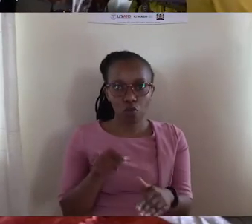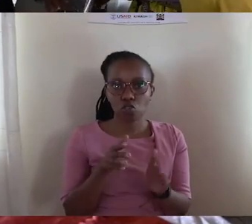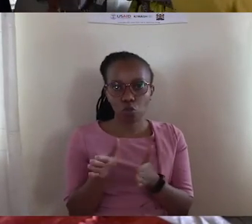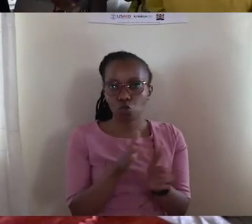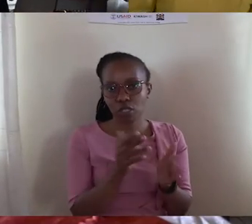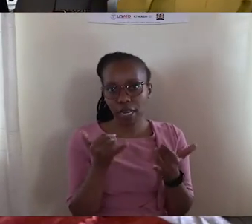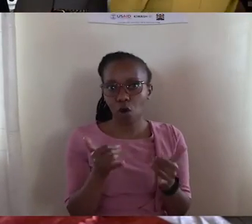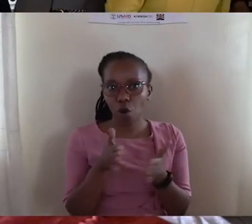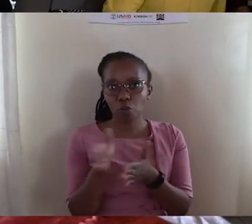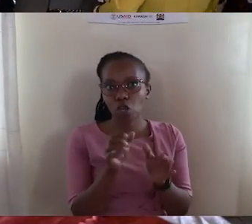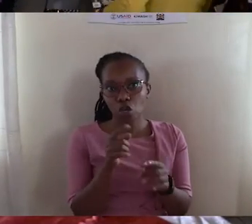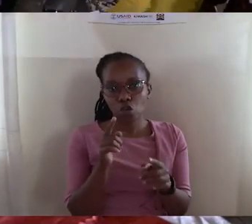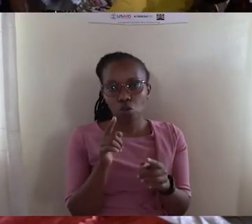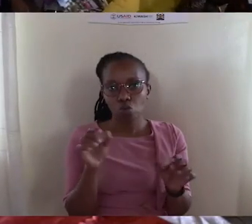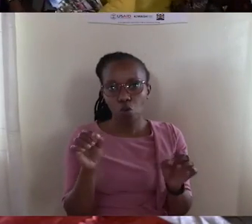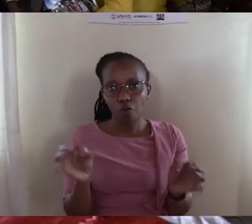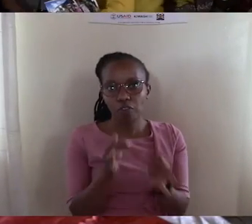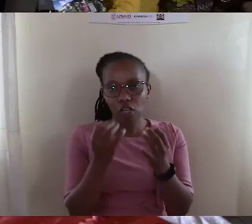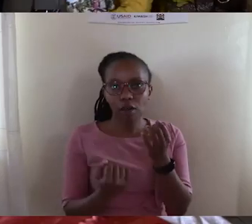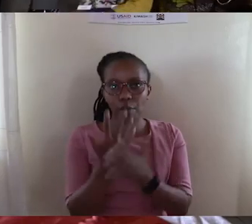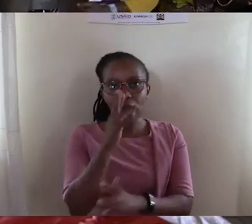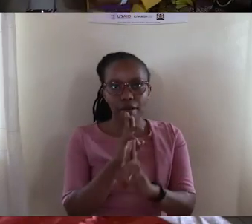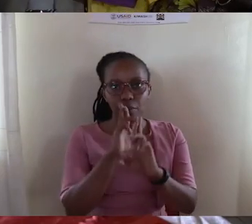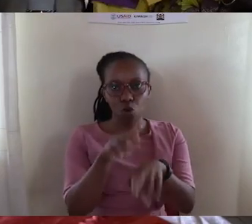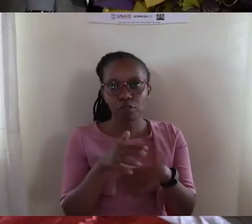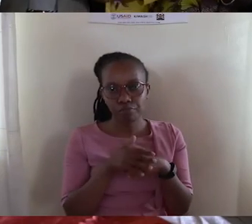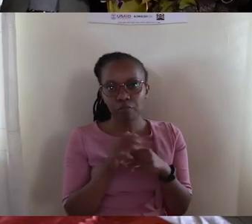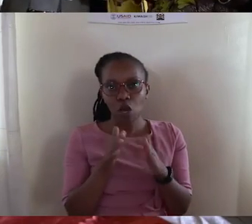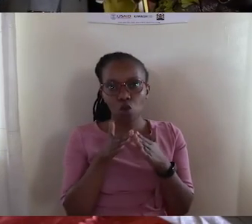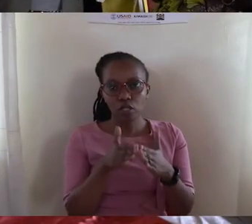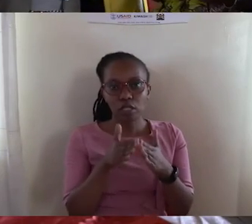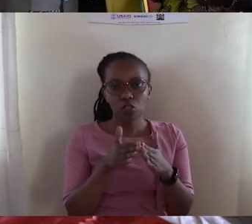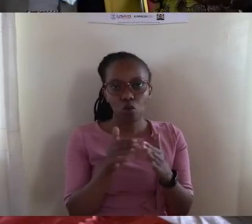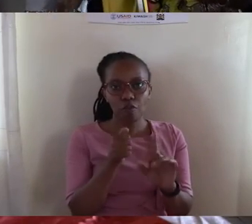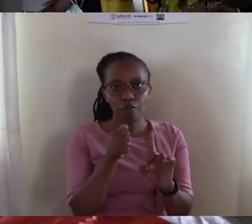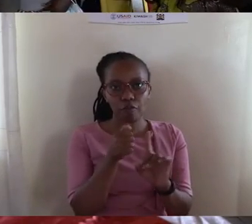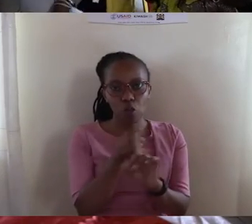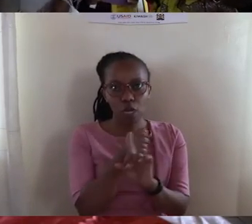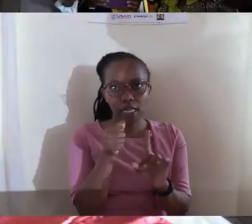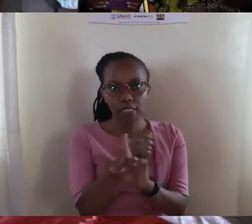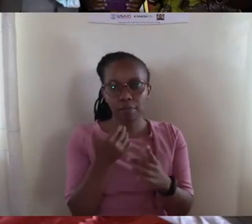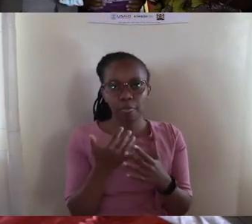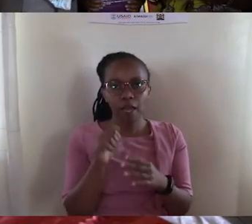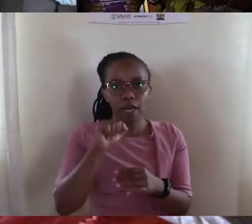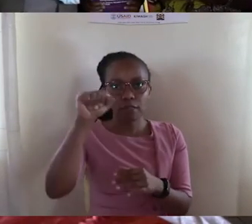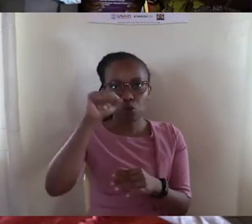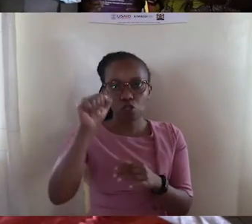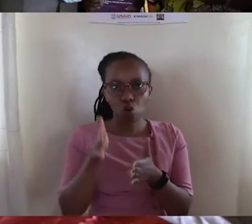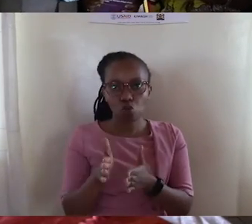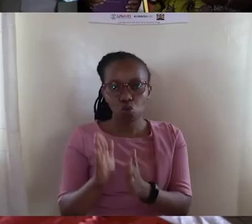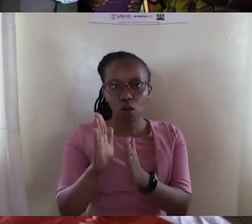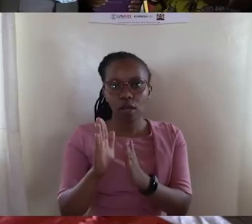opportunity to officially launch the report on sexual violence as a political